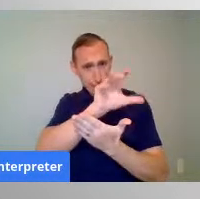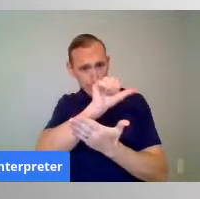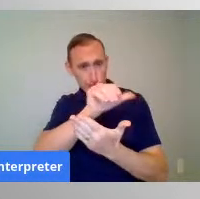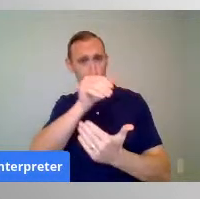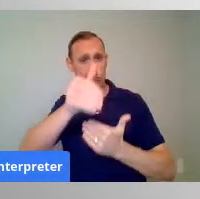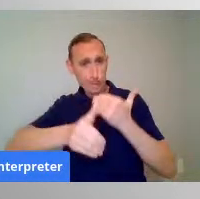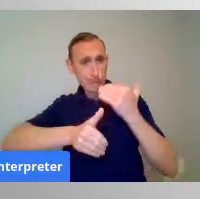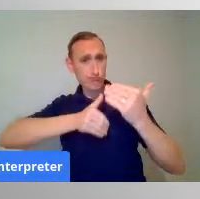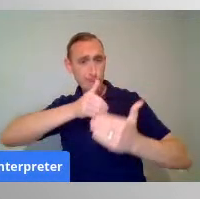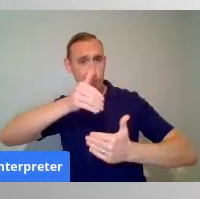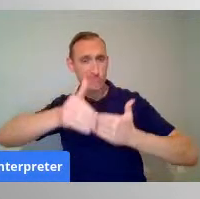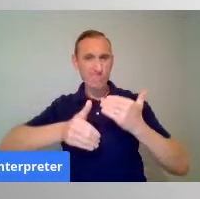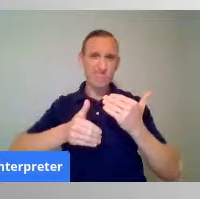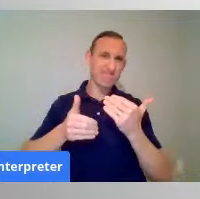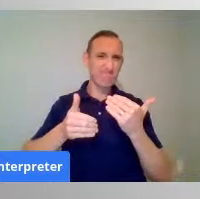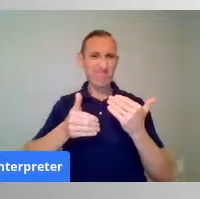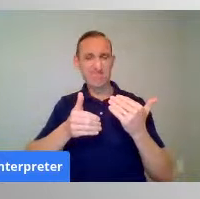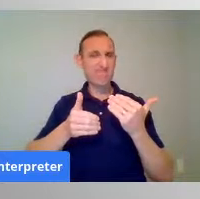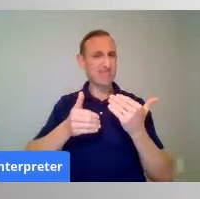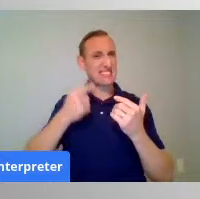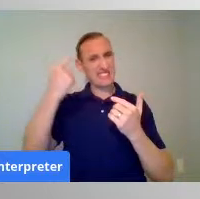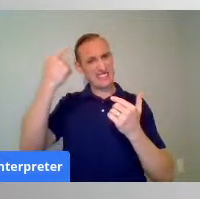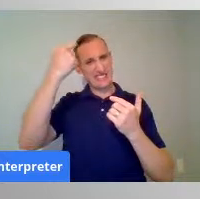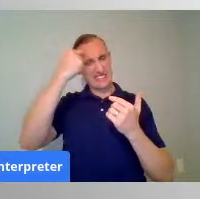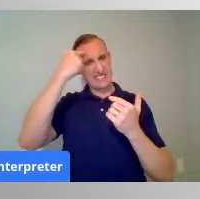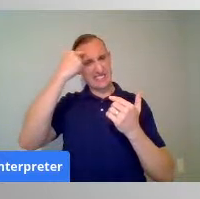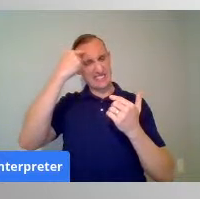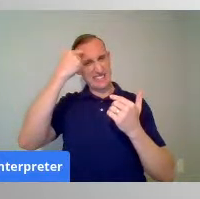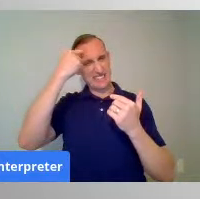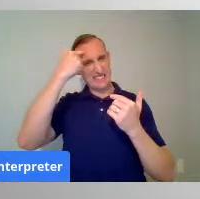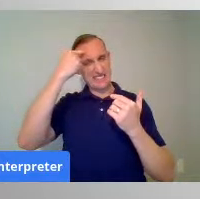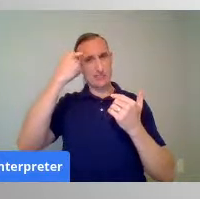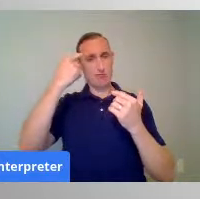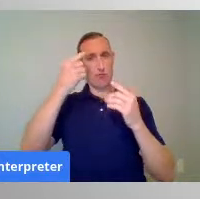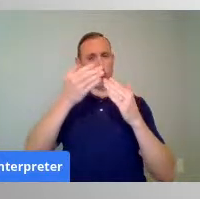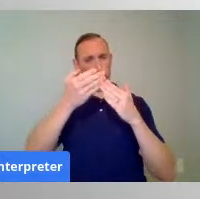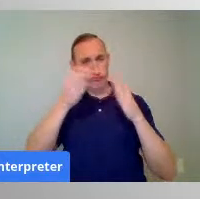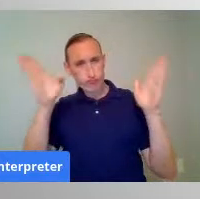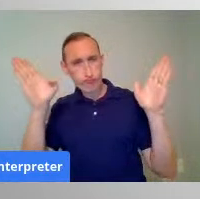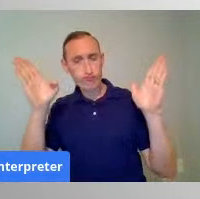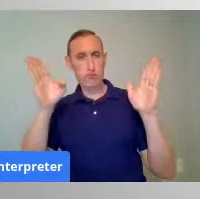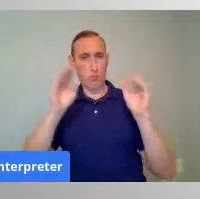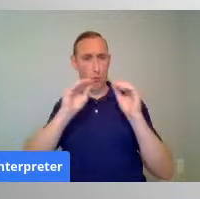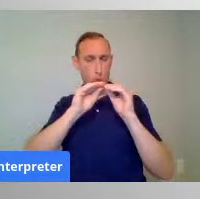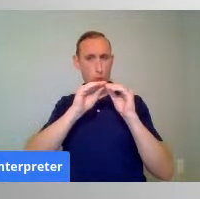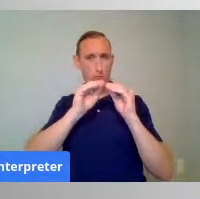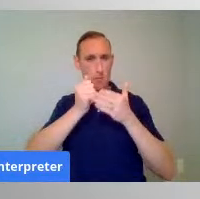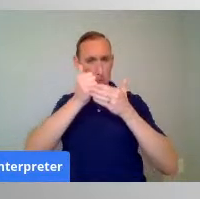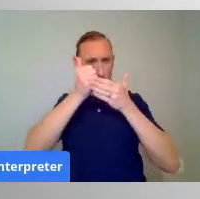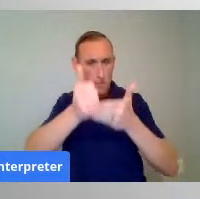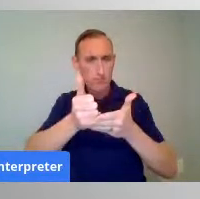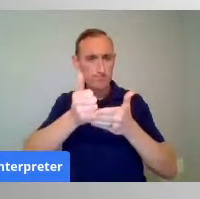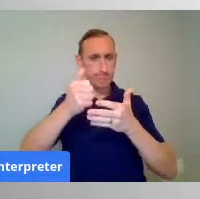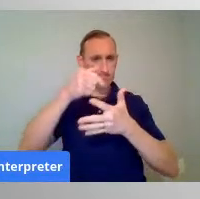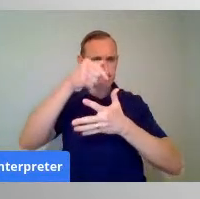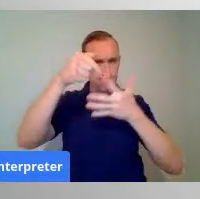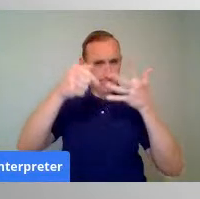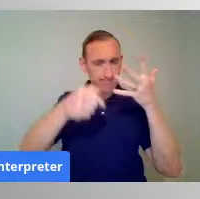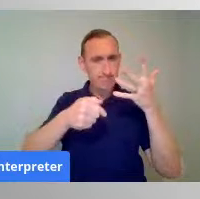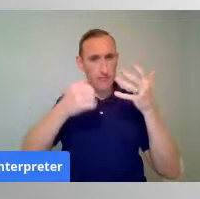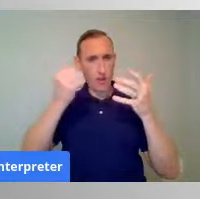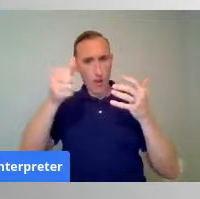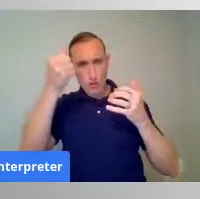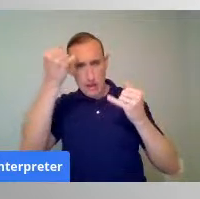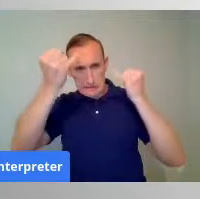these are some things that we can do to start thinking outside and being more innovative as a consolidation of funds district and as a